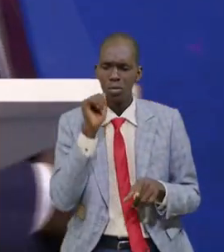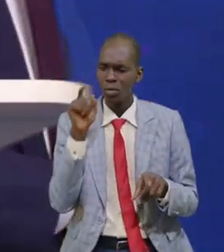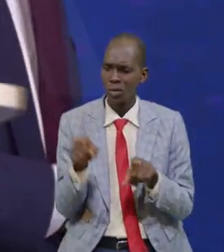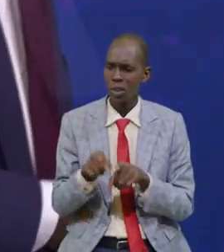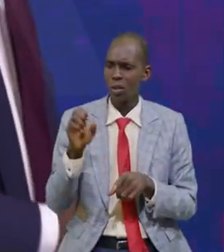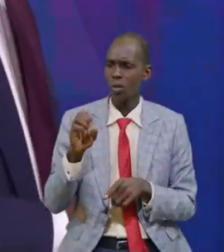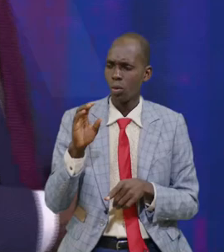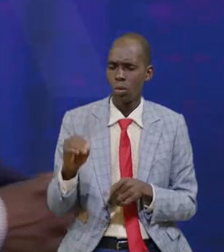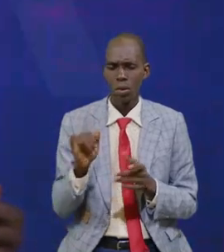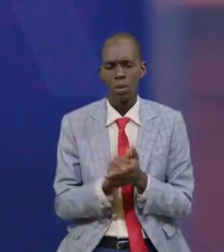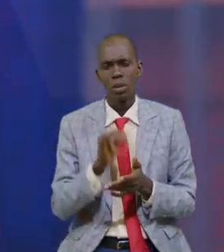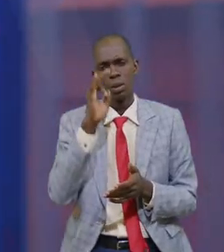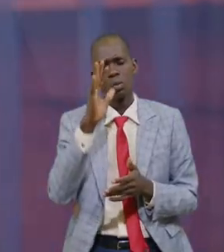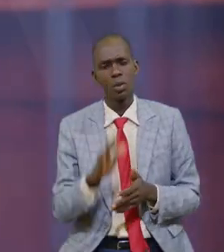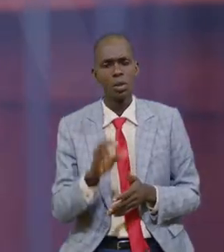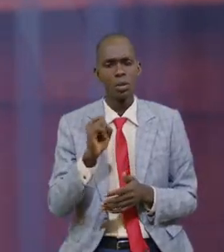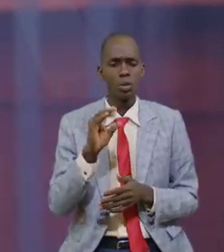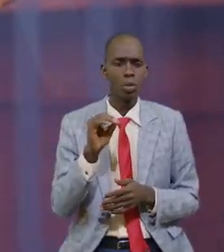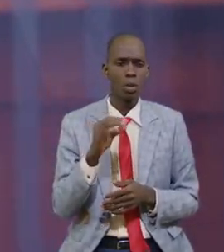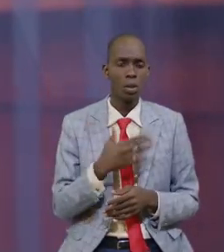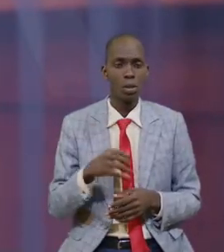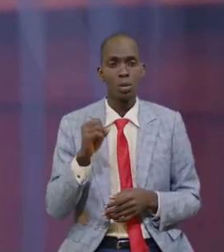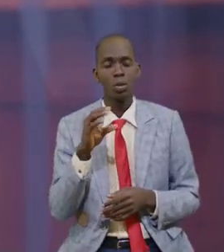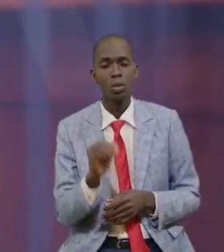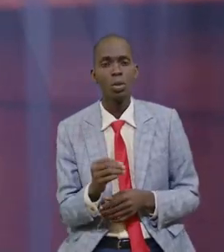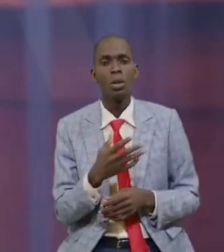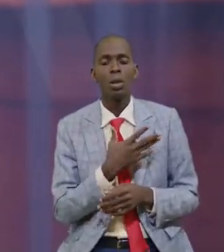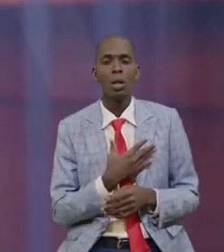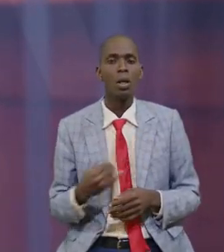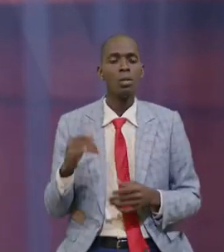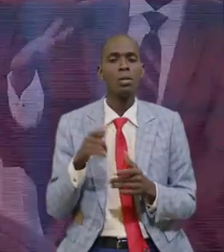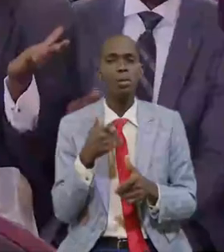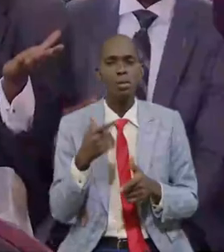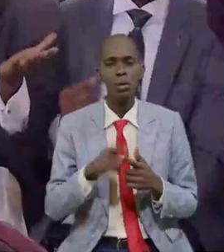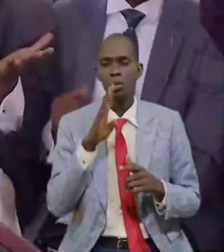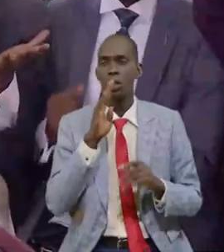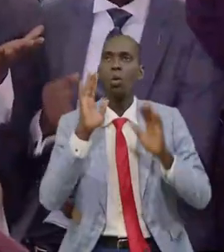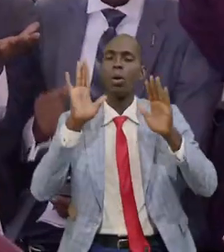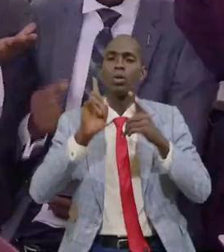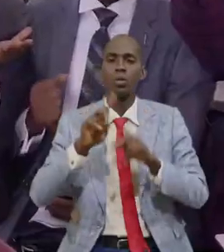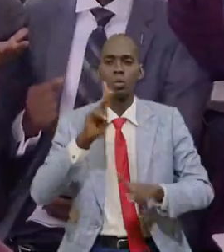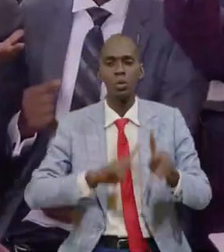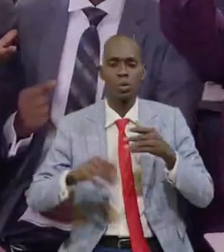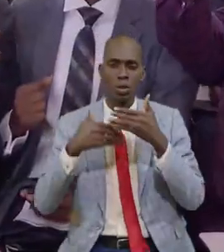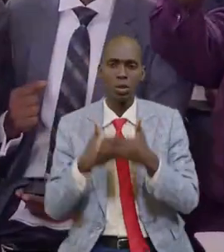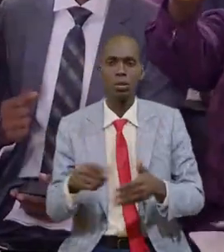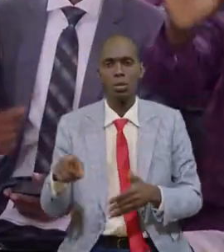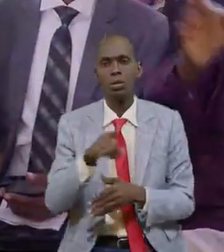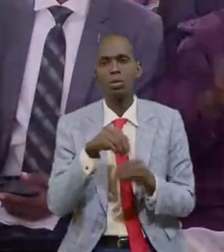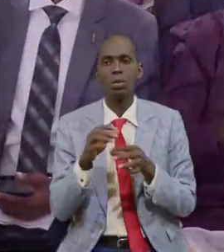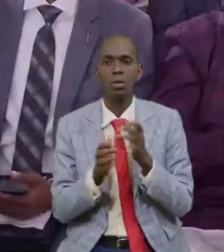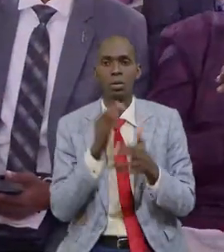so, and you'll be a wonder to the people around you in Jesus' name. We're looking at